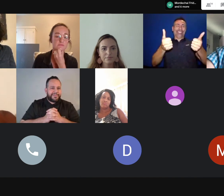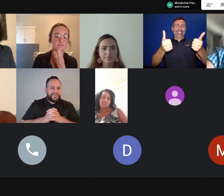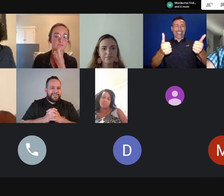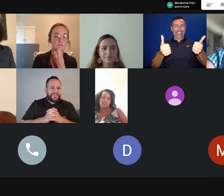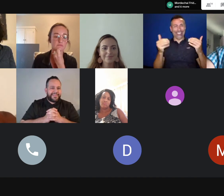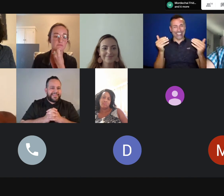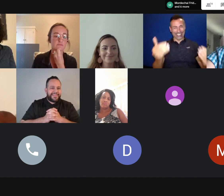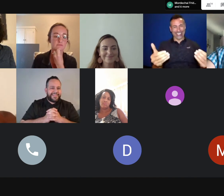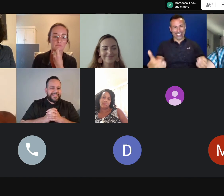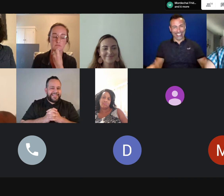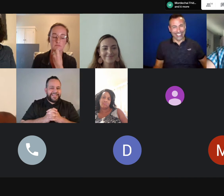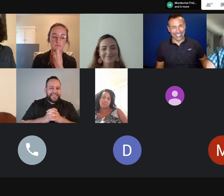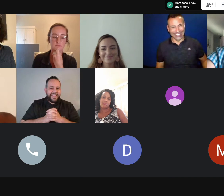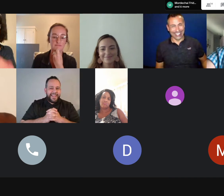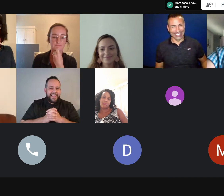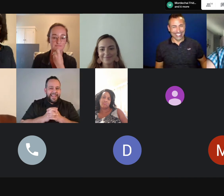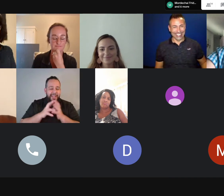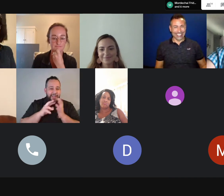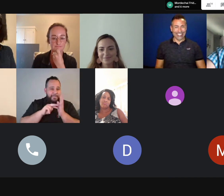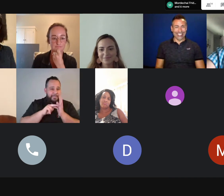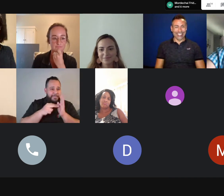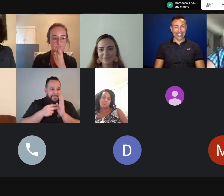Juan?